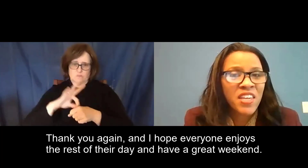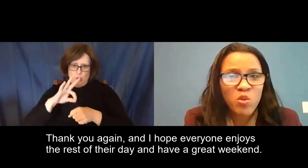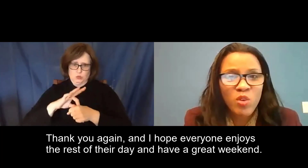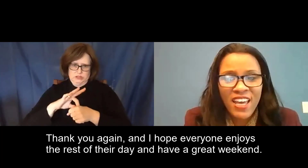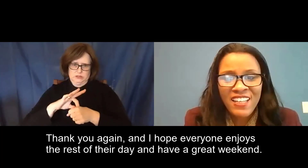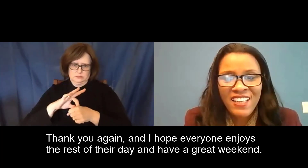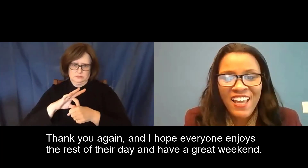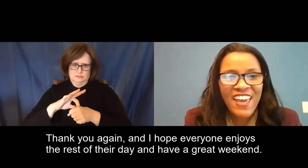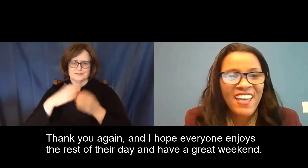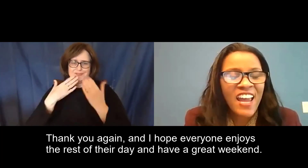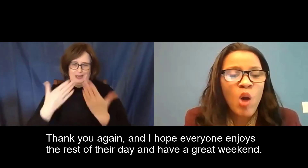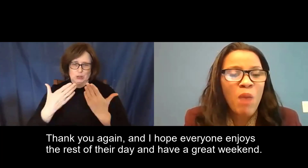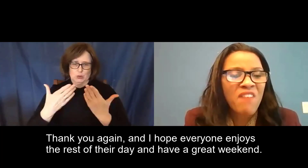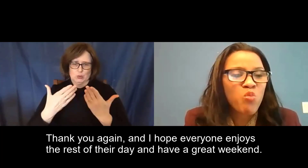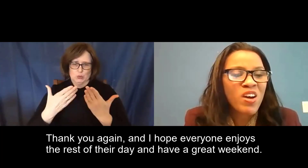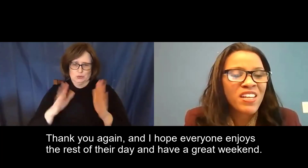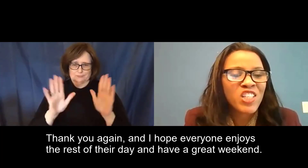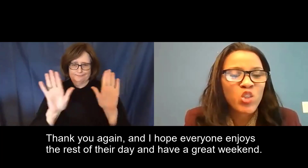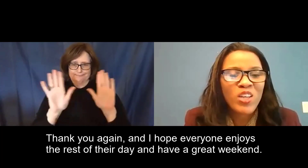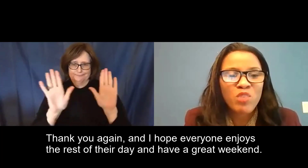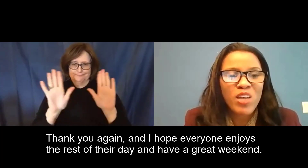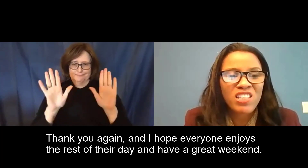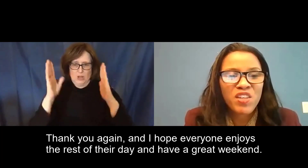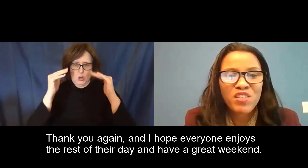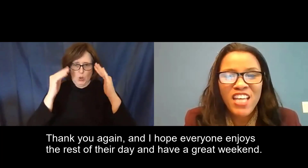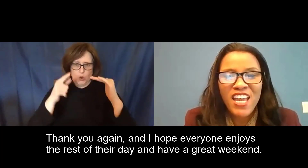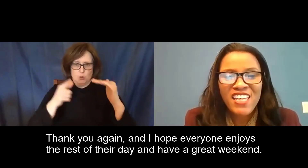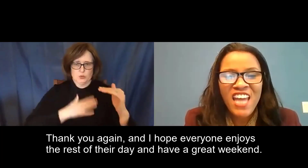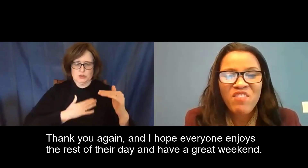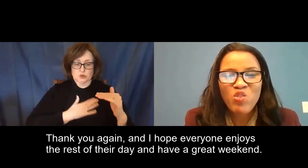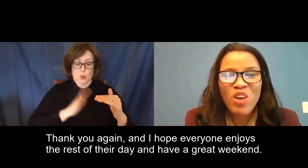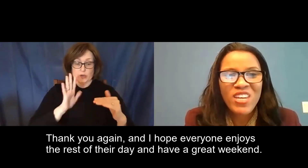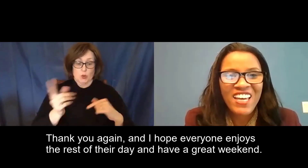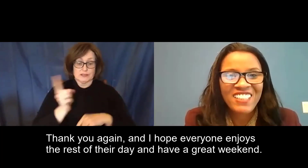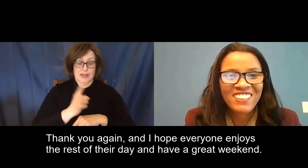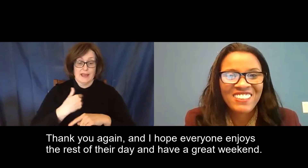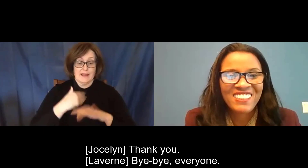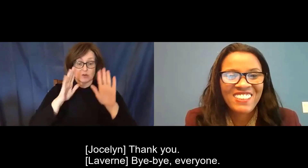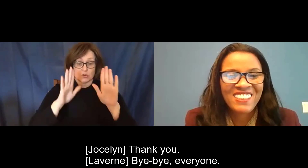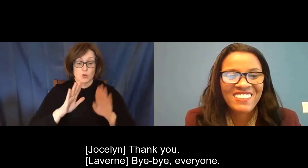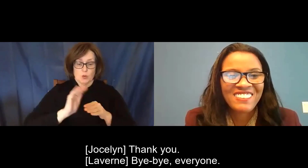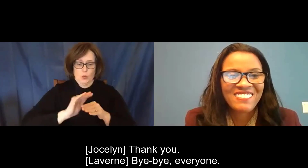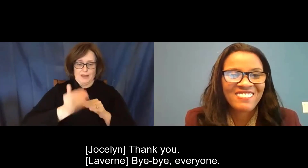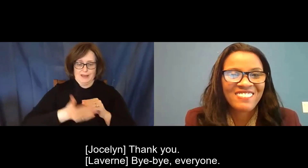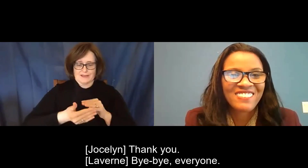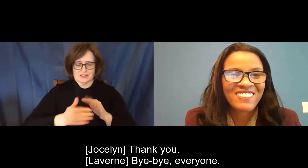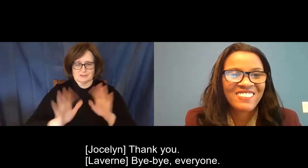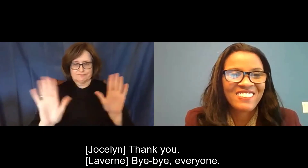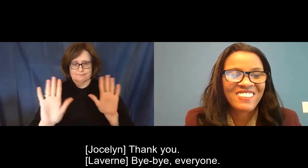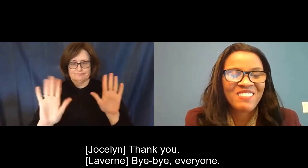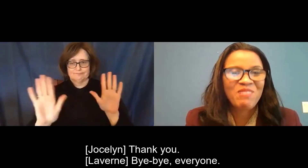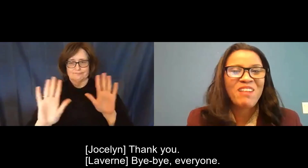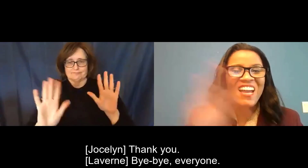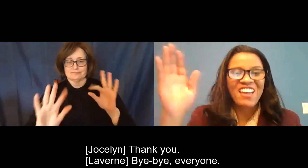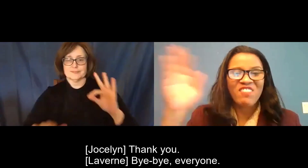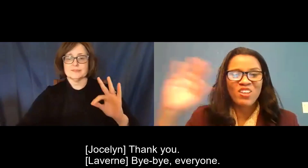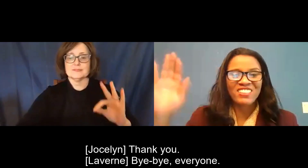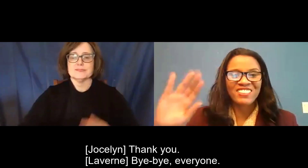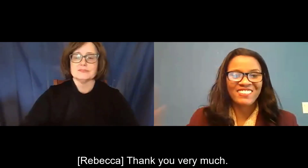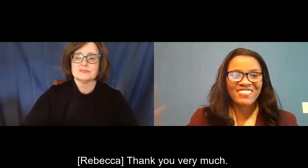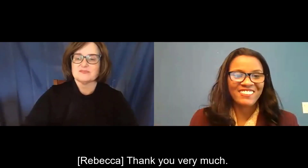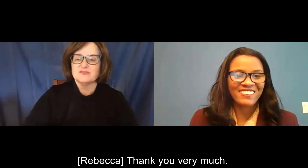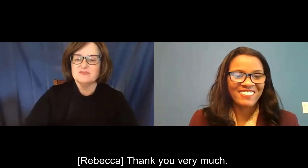Thank you again, and I hope everyone enjoys the rest of their day and have a great weekend. Thank you. Bye-bye,